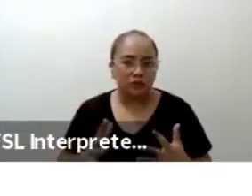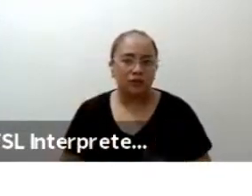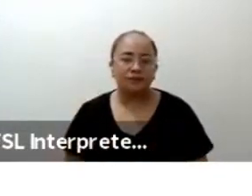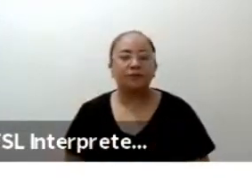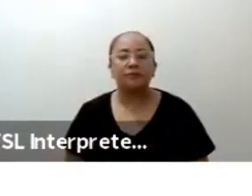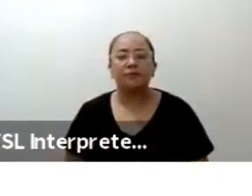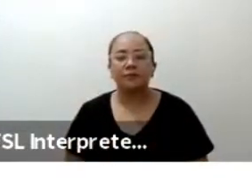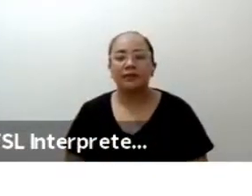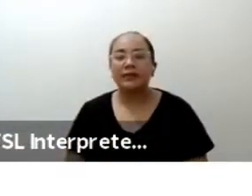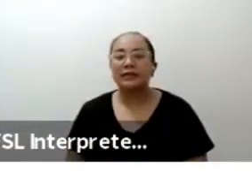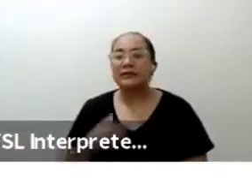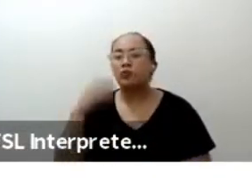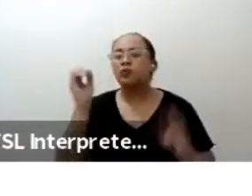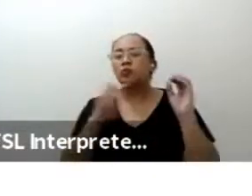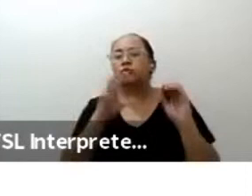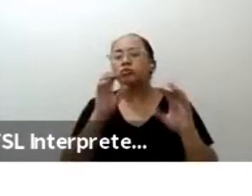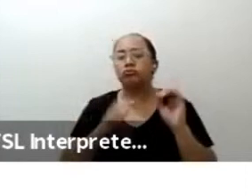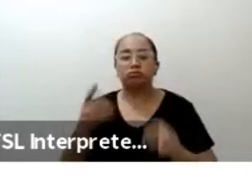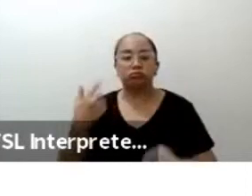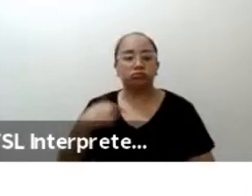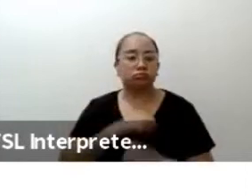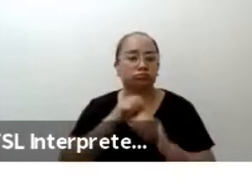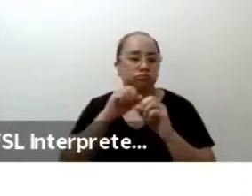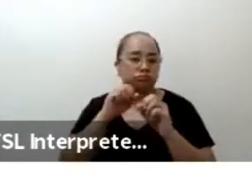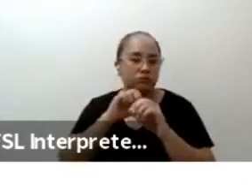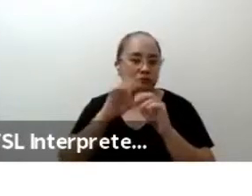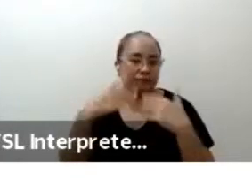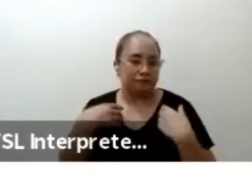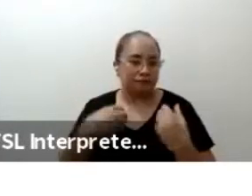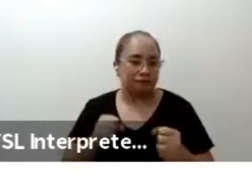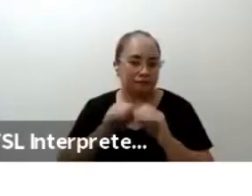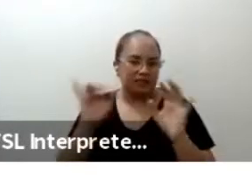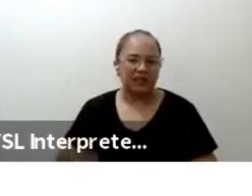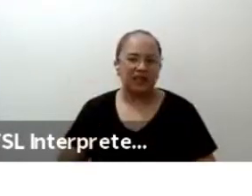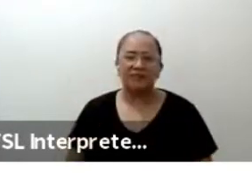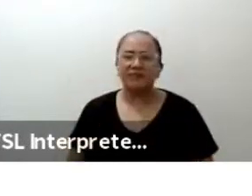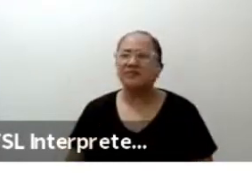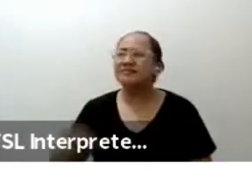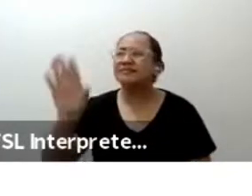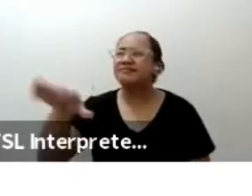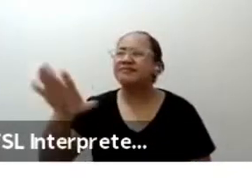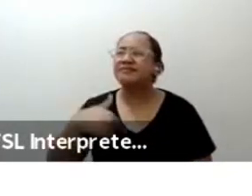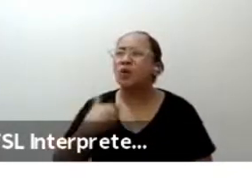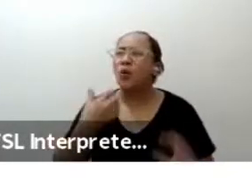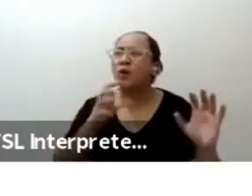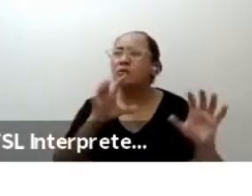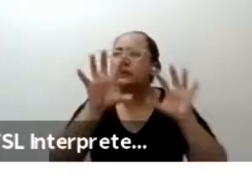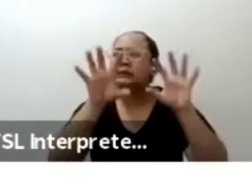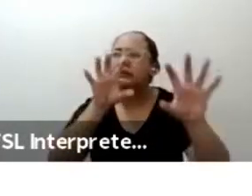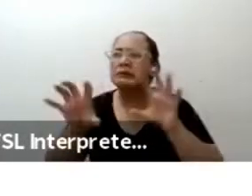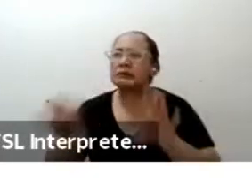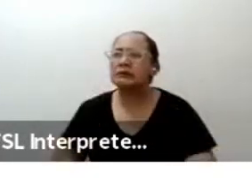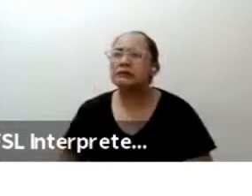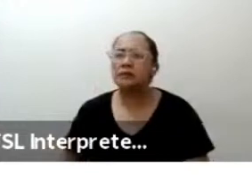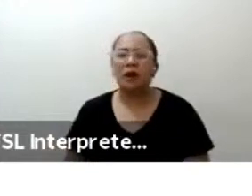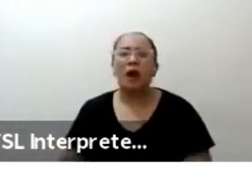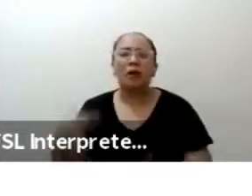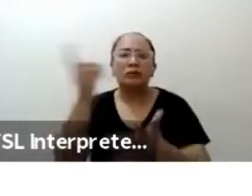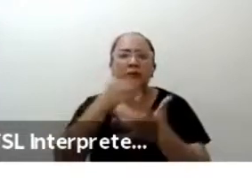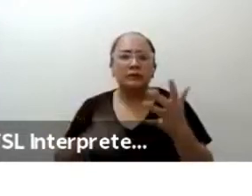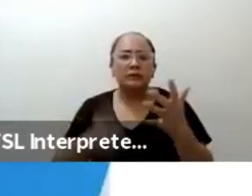ang balangka, sabihin natin, ng ating health system. Ngayon, ano yung disenyo? Okay, how is our health system